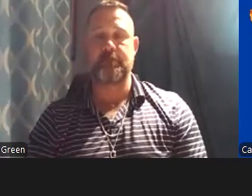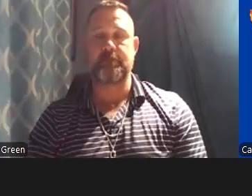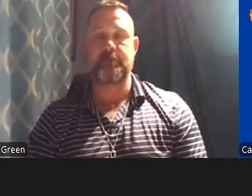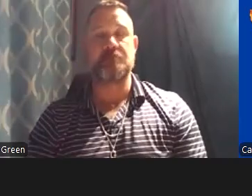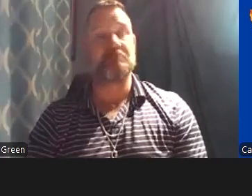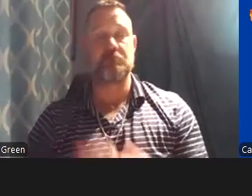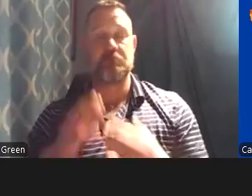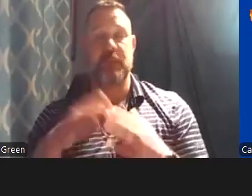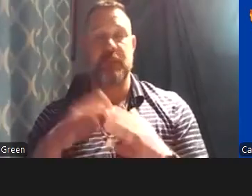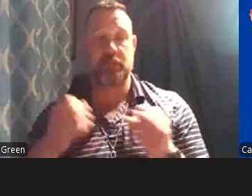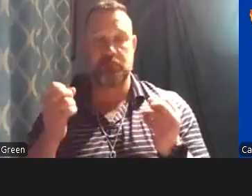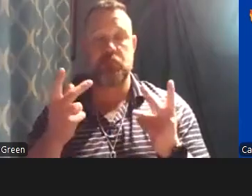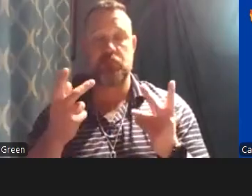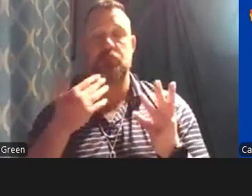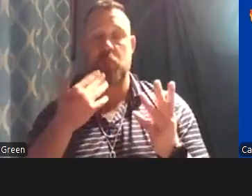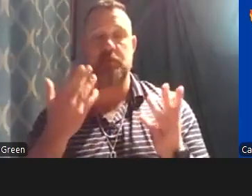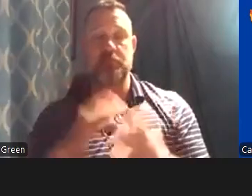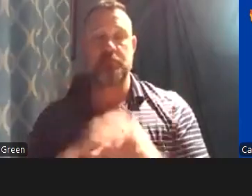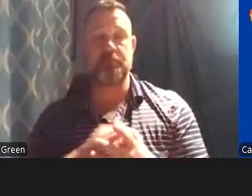That's it, really?